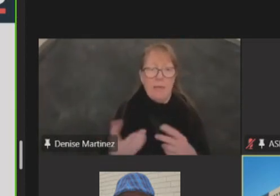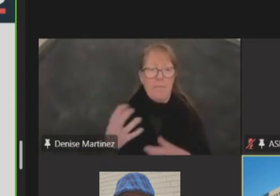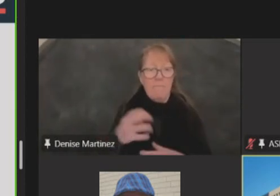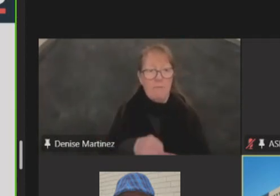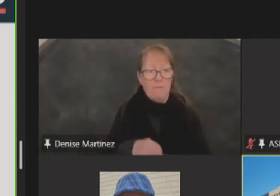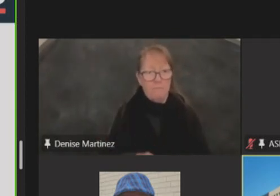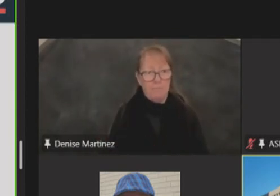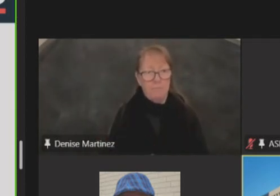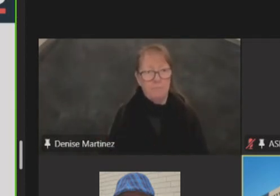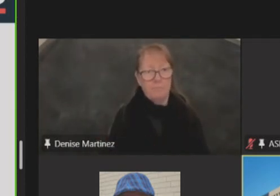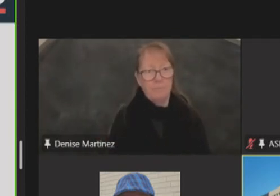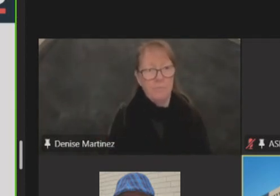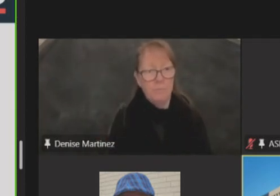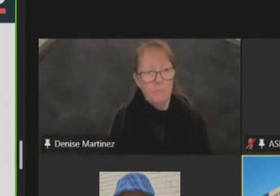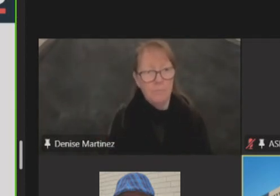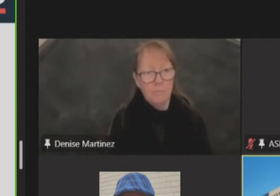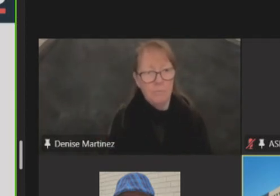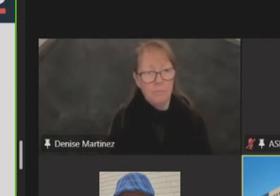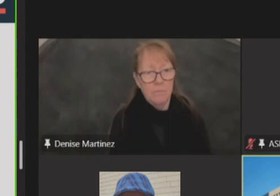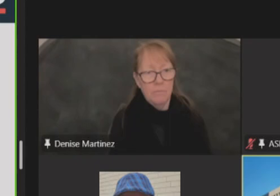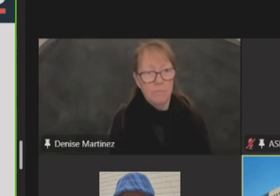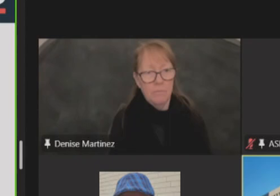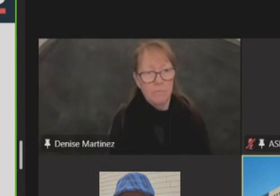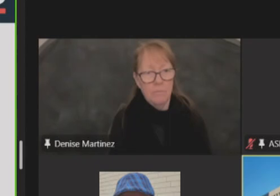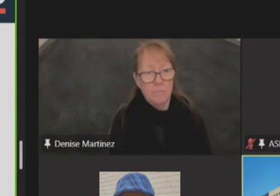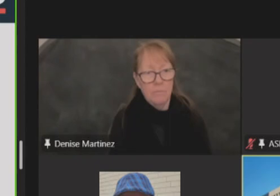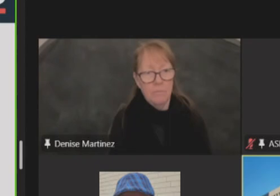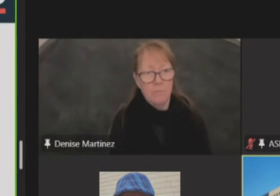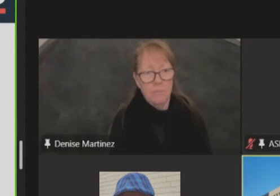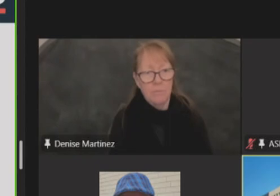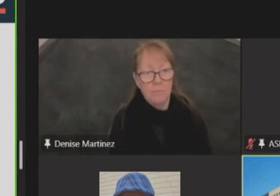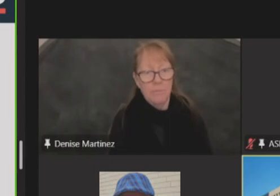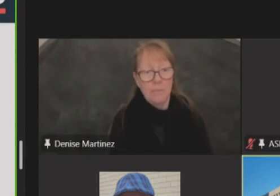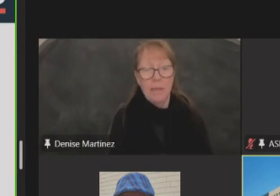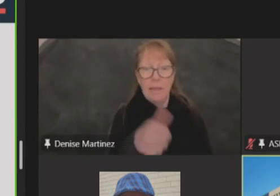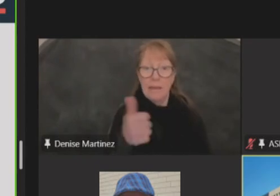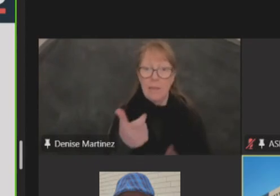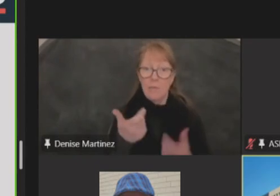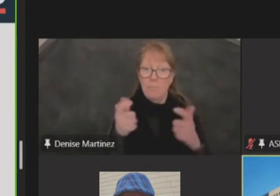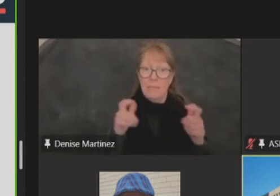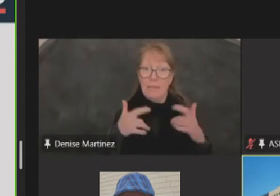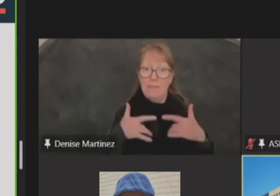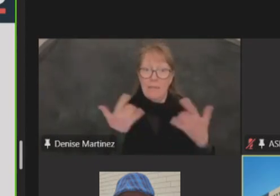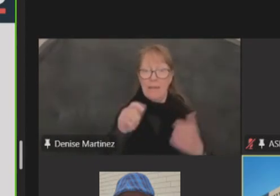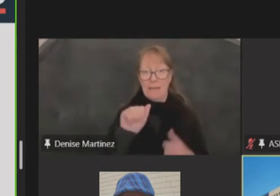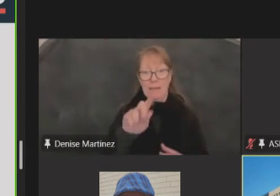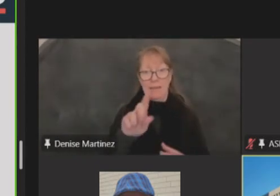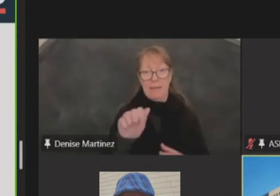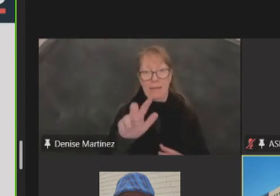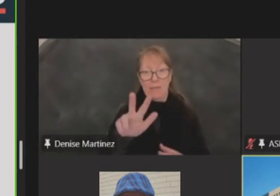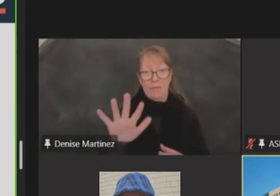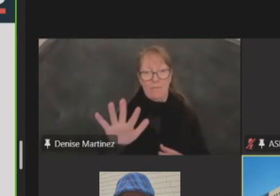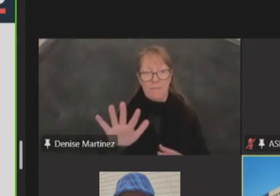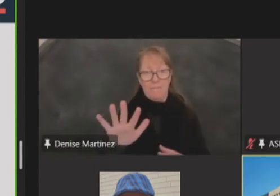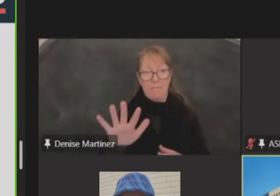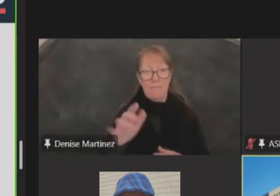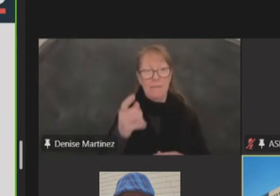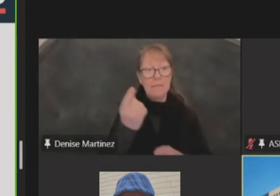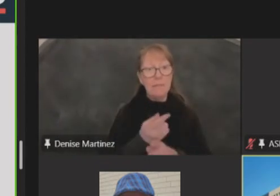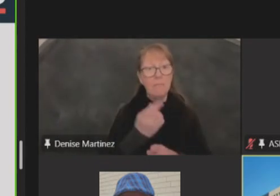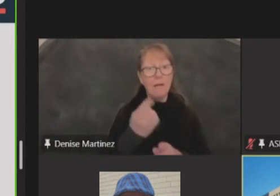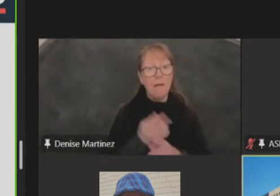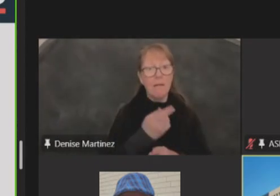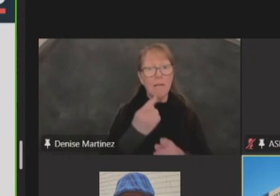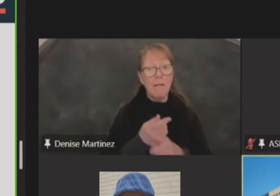Another big event that we've scheduled a date for is ADA 35. And we're not doing our typical event this year on City